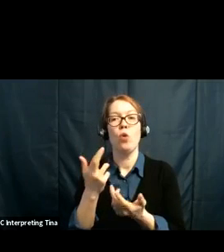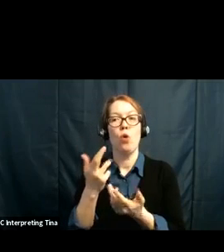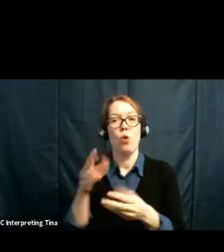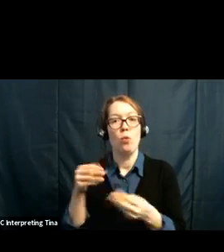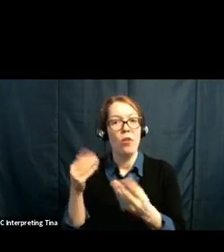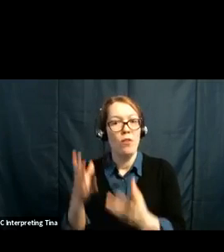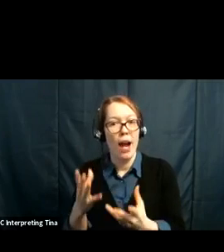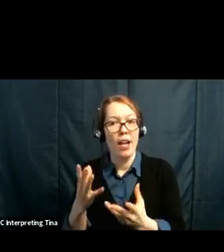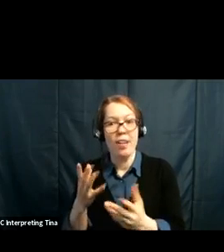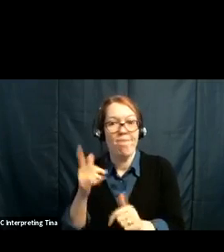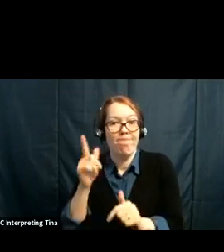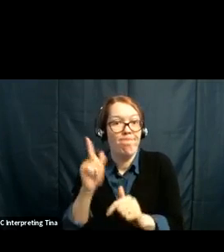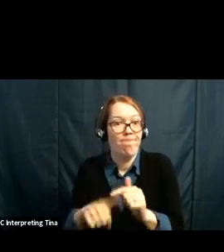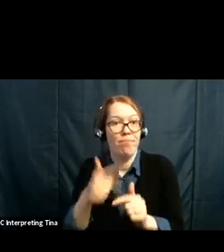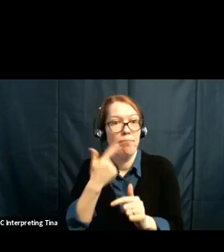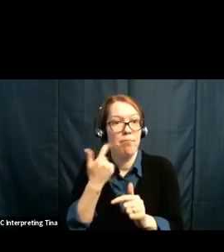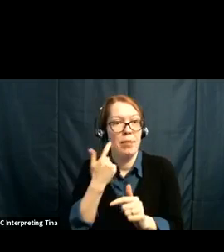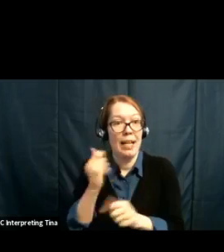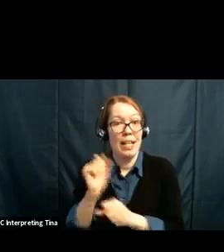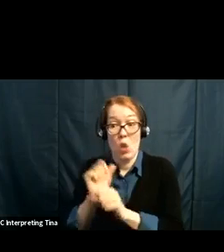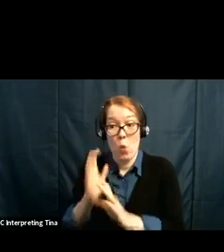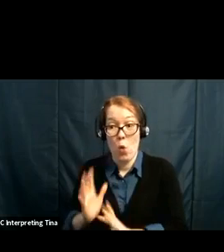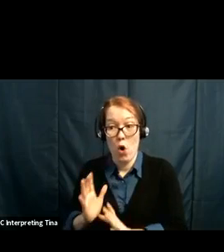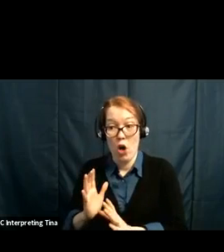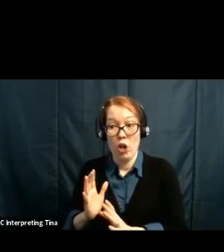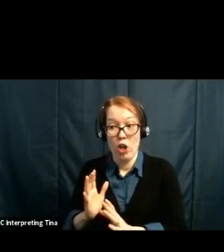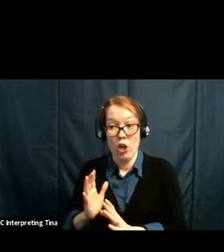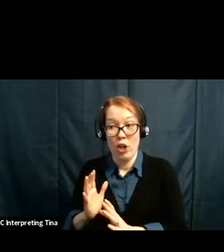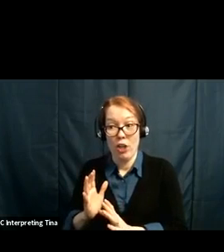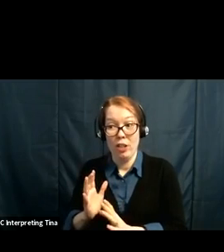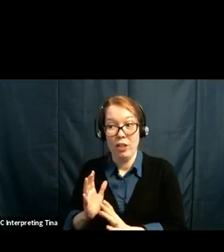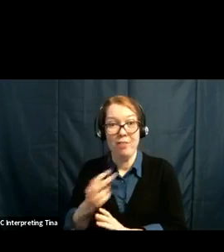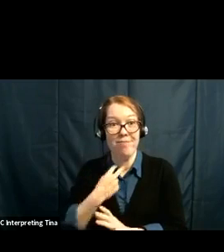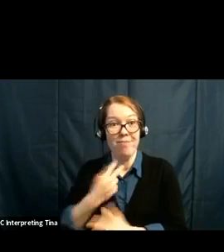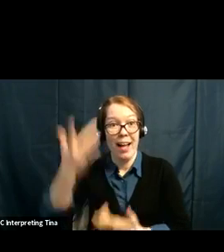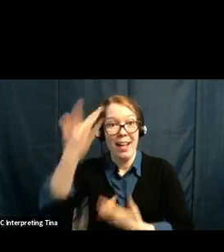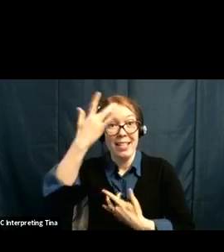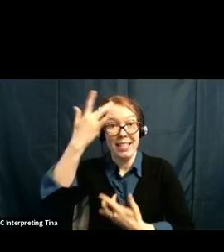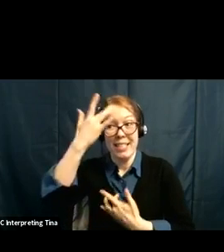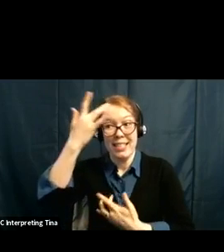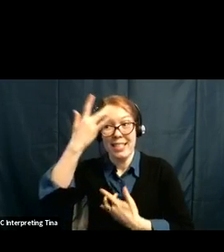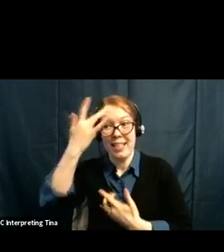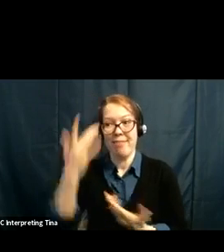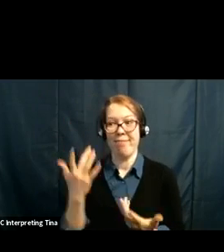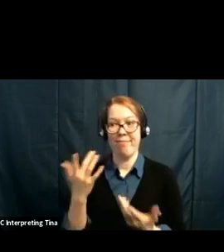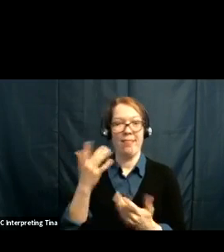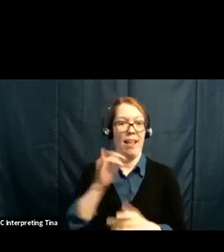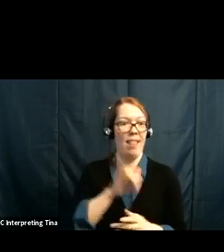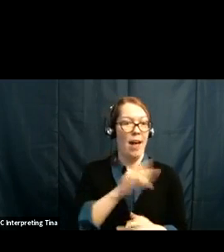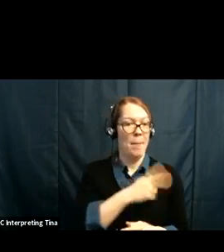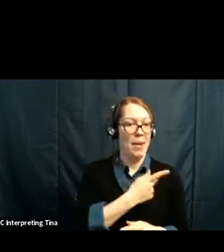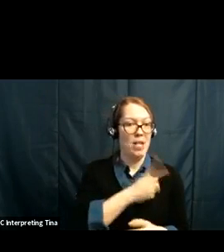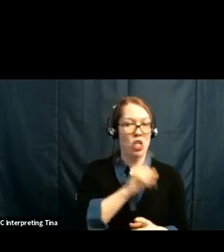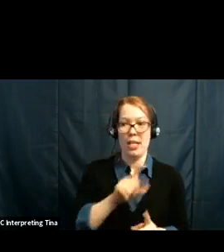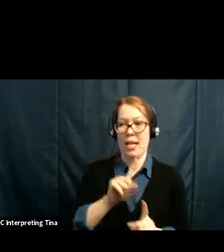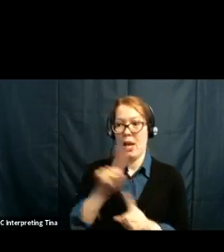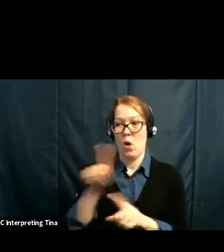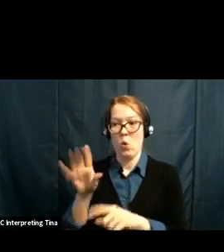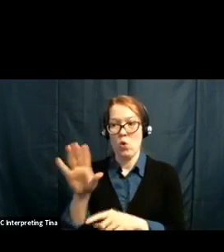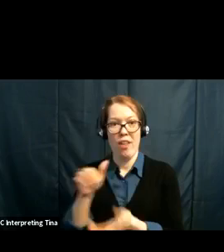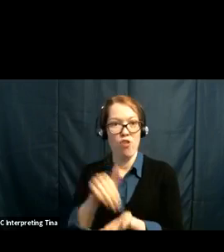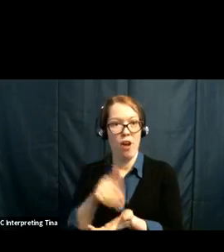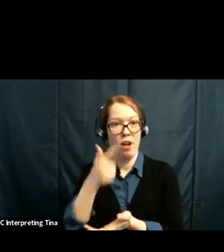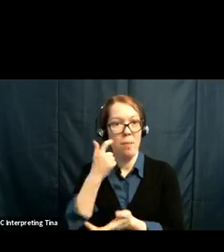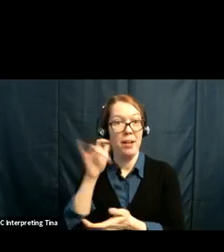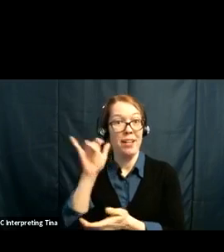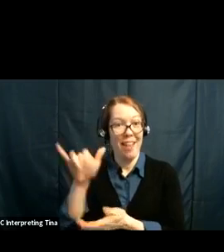provider because the healthcare worker or the caregiver is ill. And so that's something that we need to be aware of, I think,